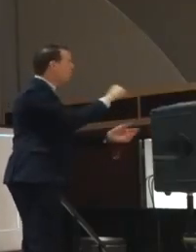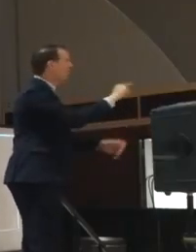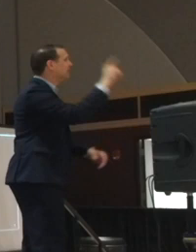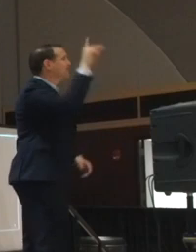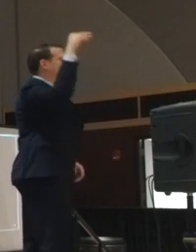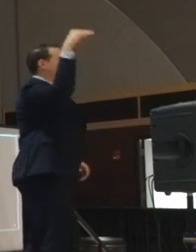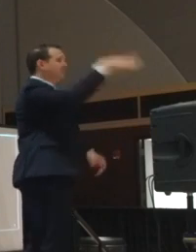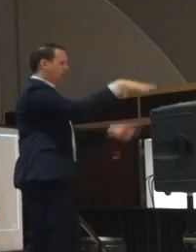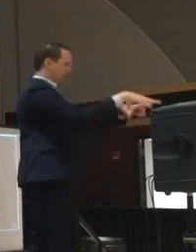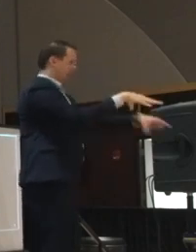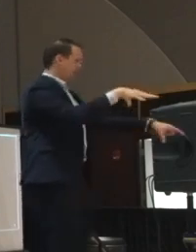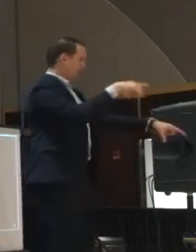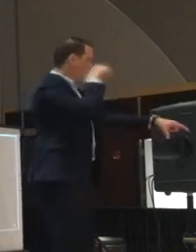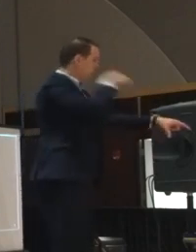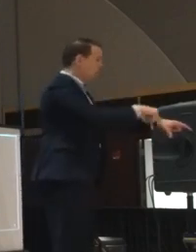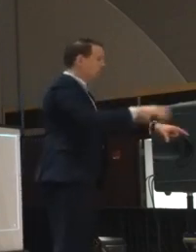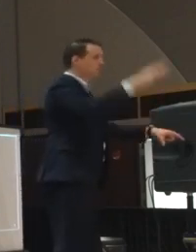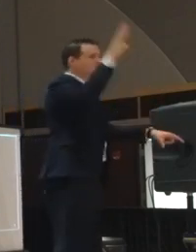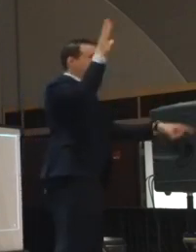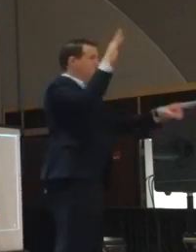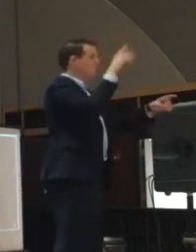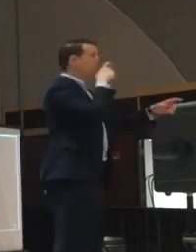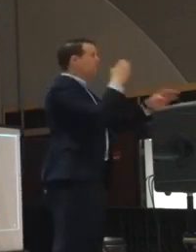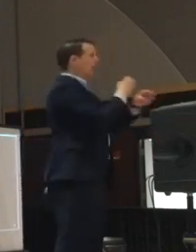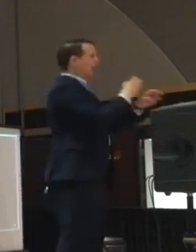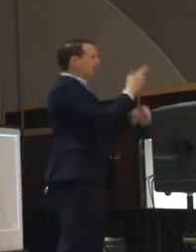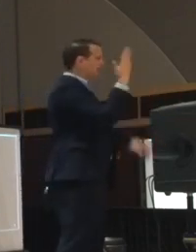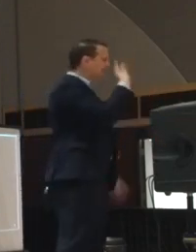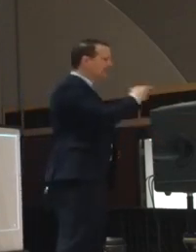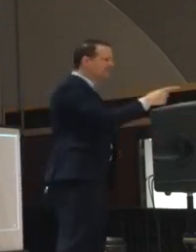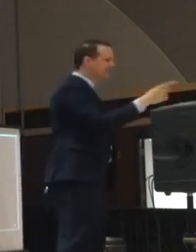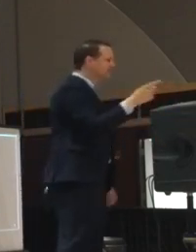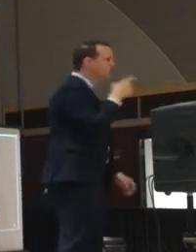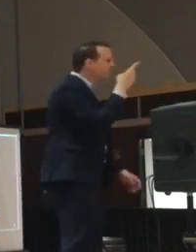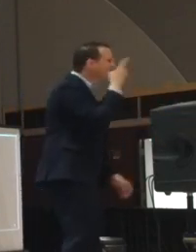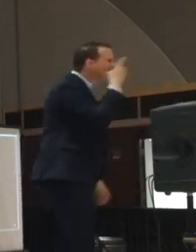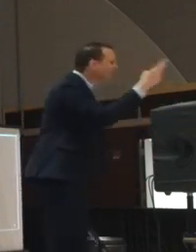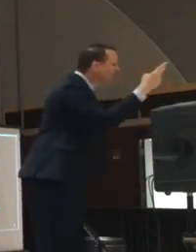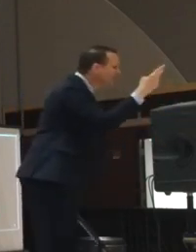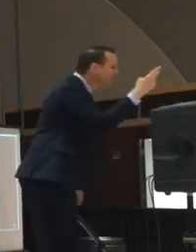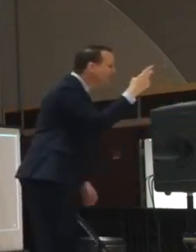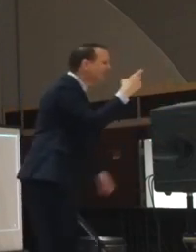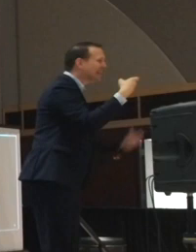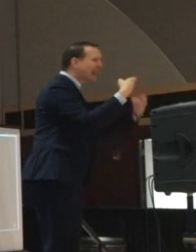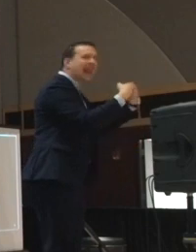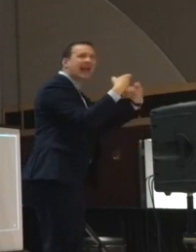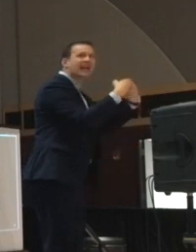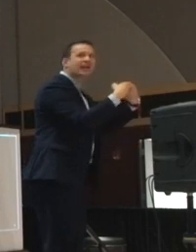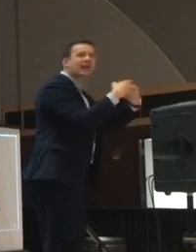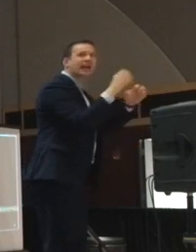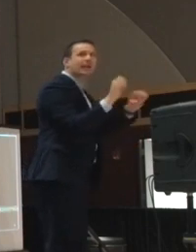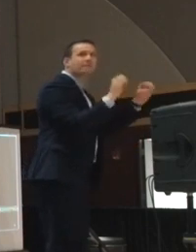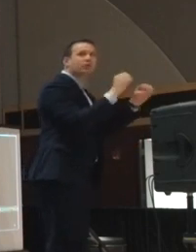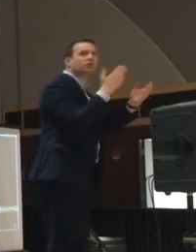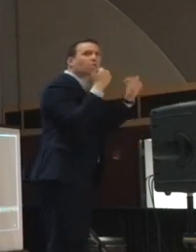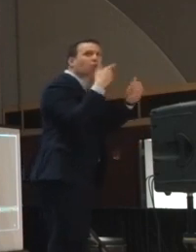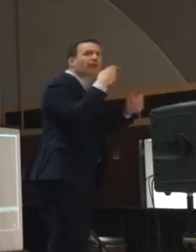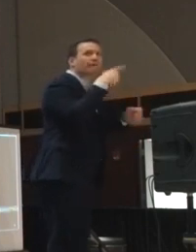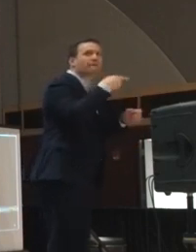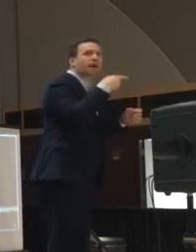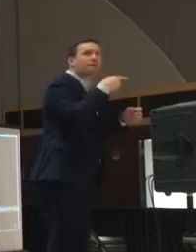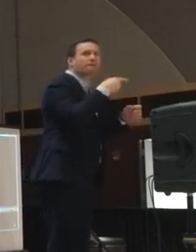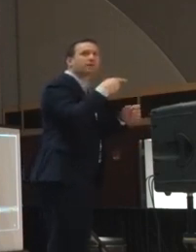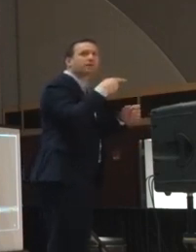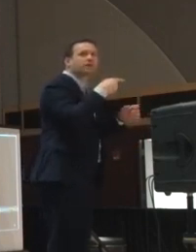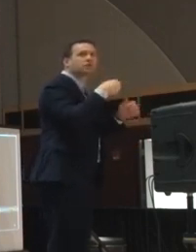I show this to a bunch of mathematicians, they all flunk it. Because they don't see the electric emergency cooling pump